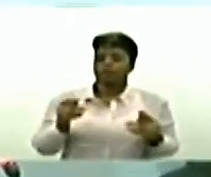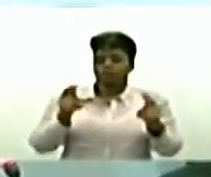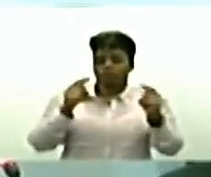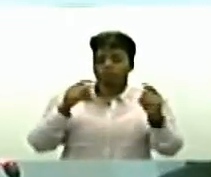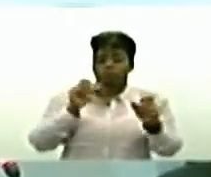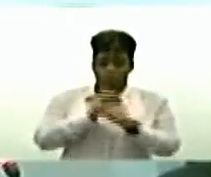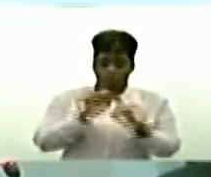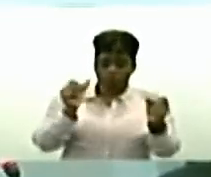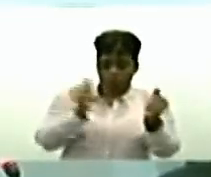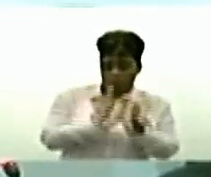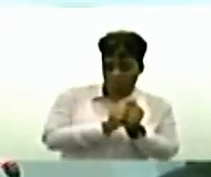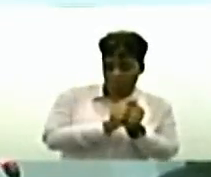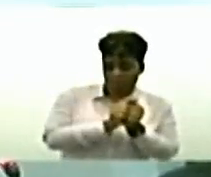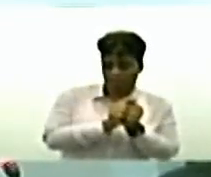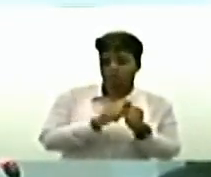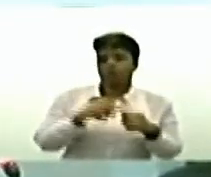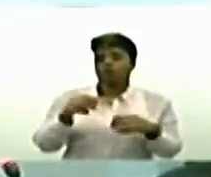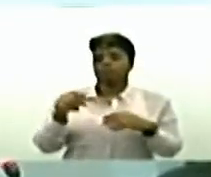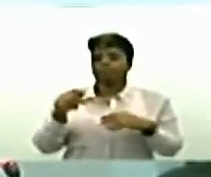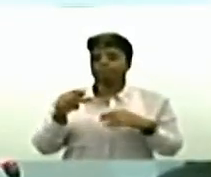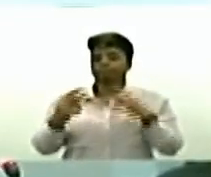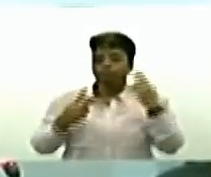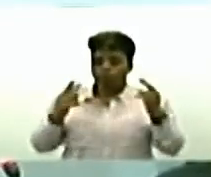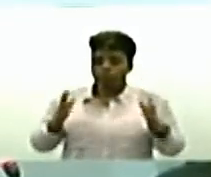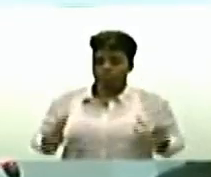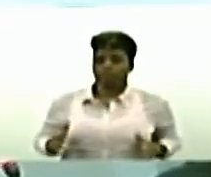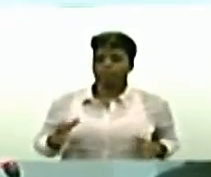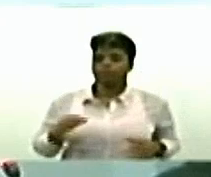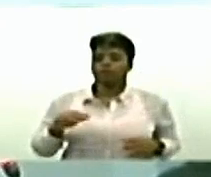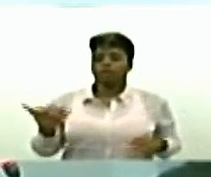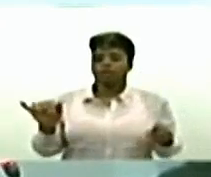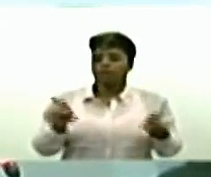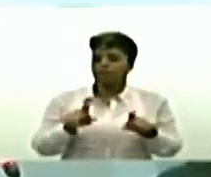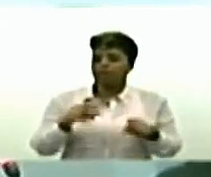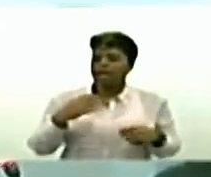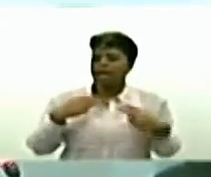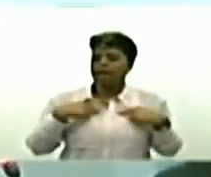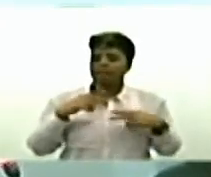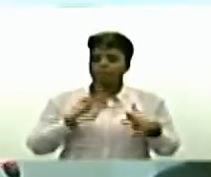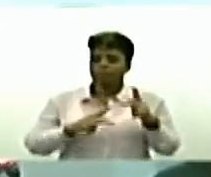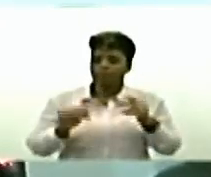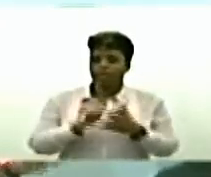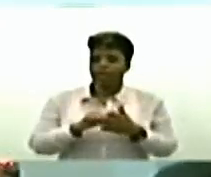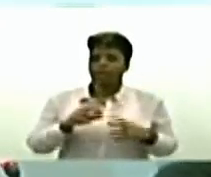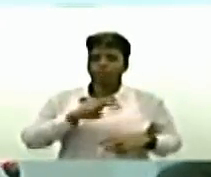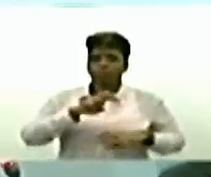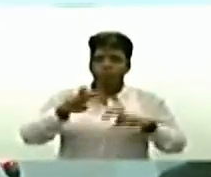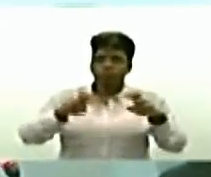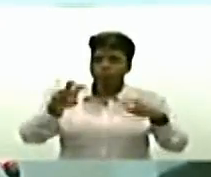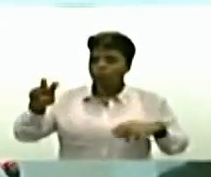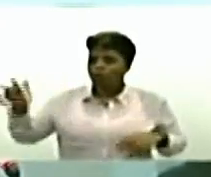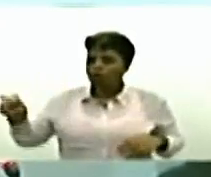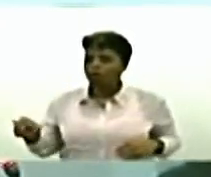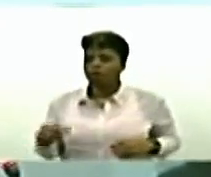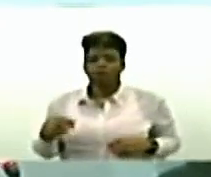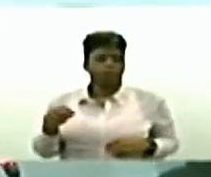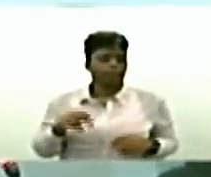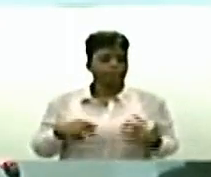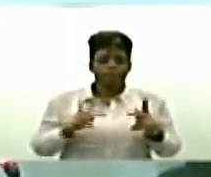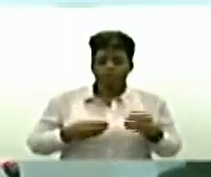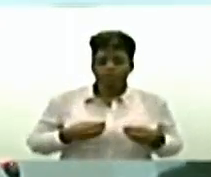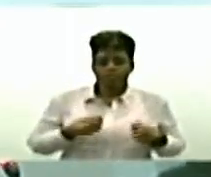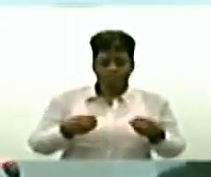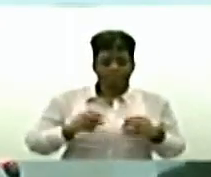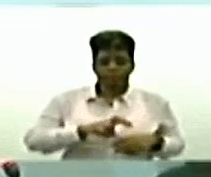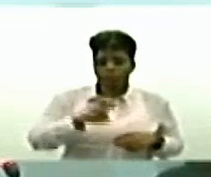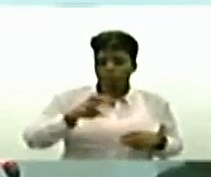have advocates like tour operators who always complain and take pictures, like Mr. Ian Blakey